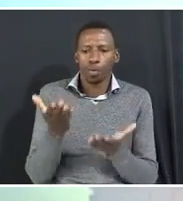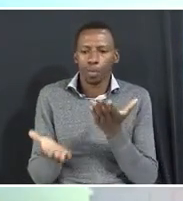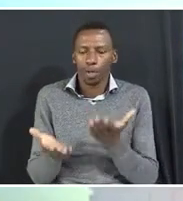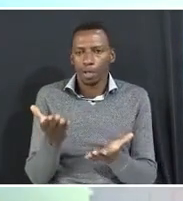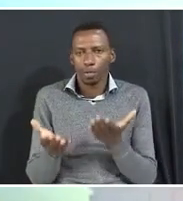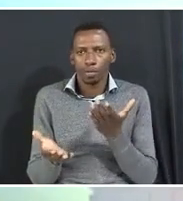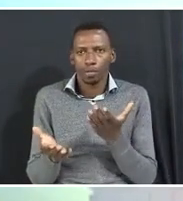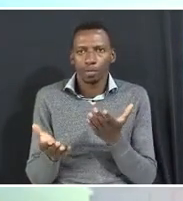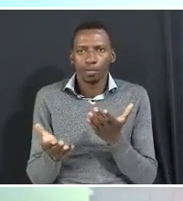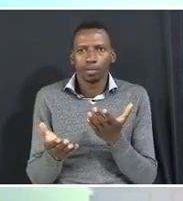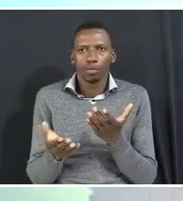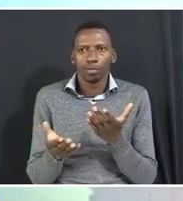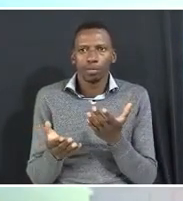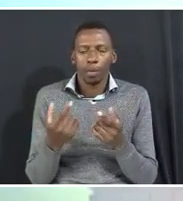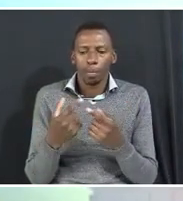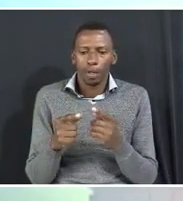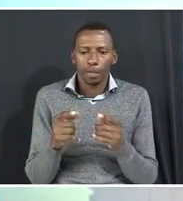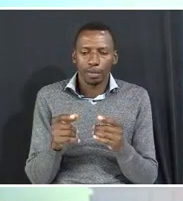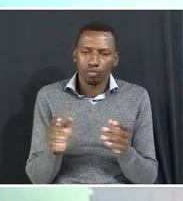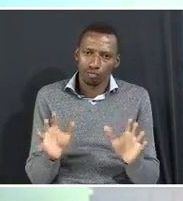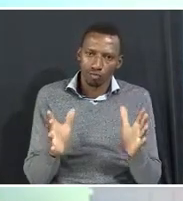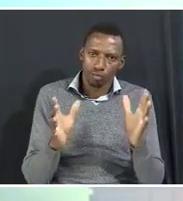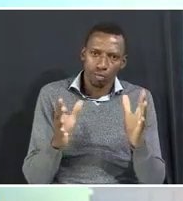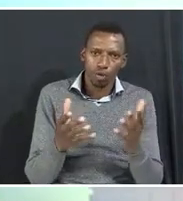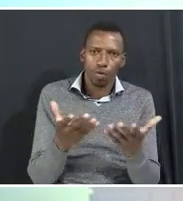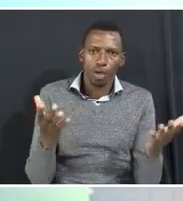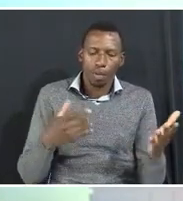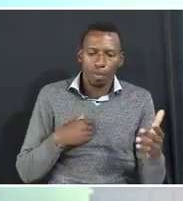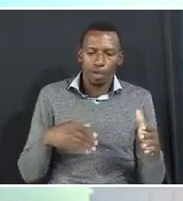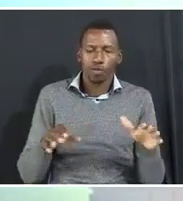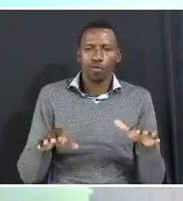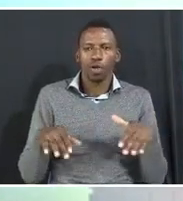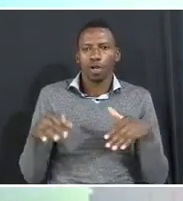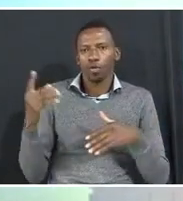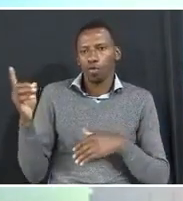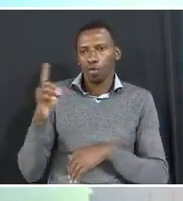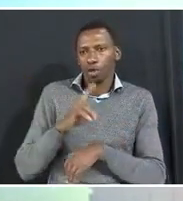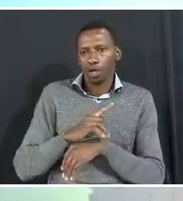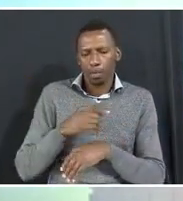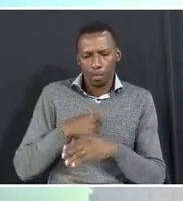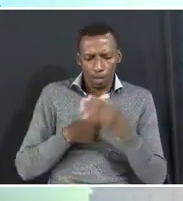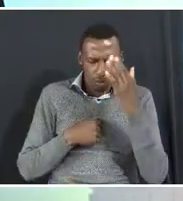credit where it belongs. I'm waiting for a day. I know we have ADRA